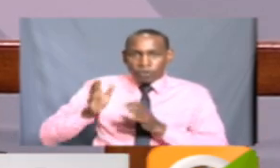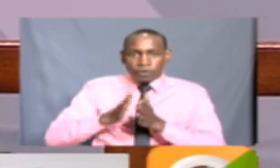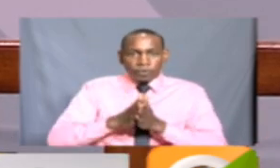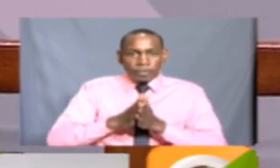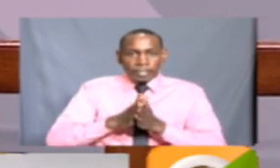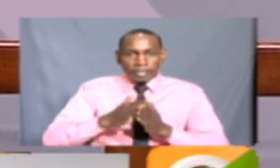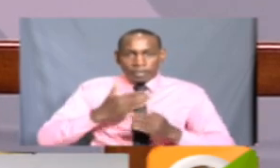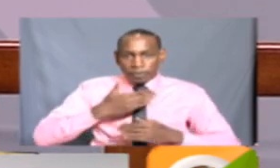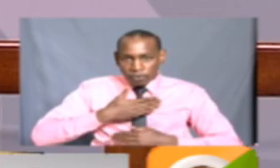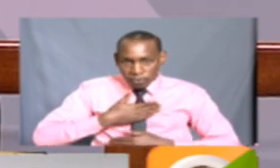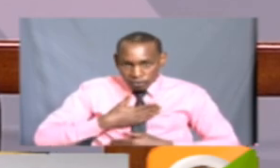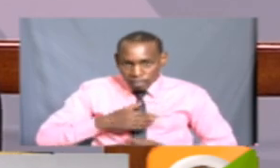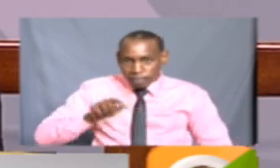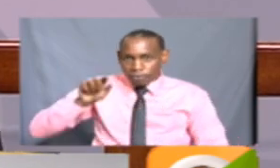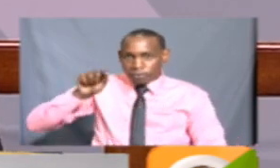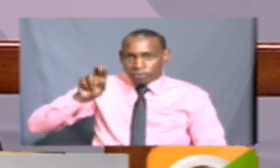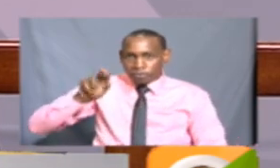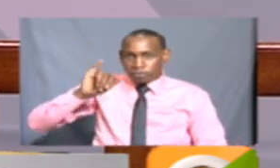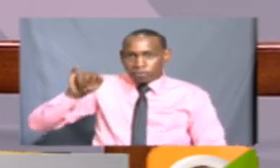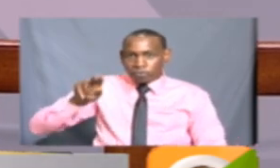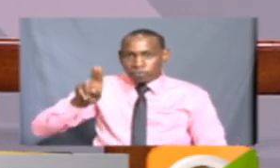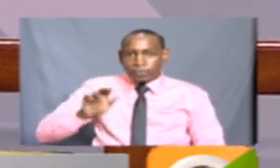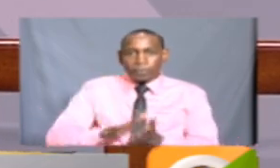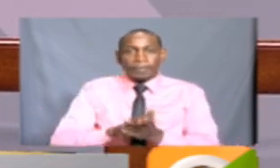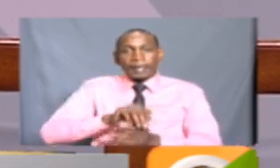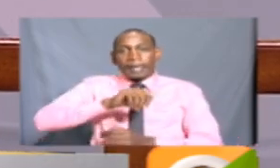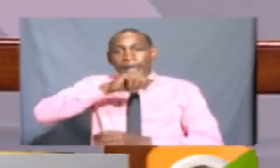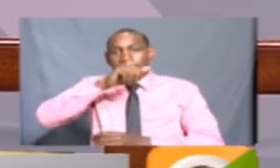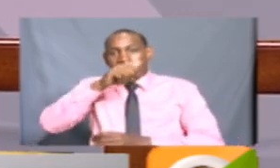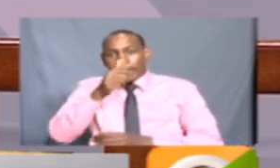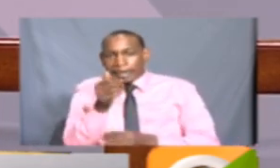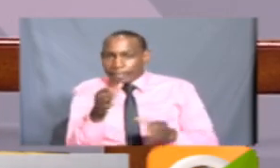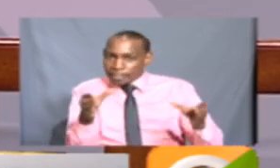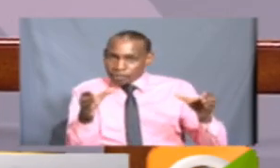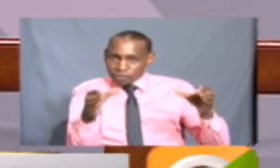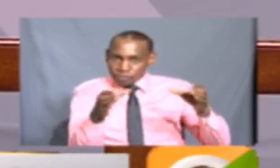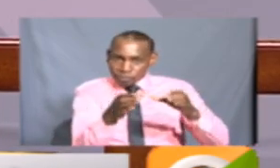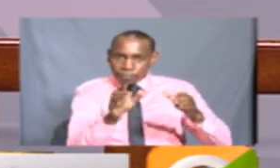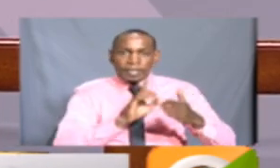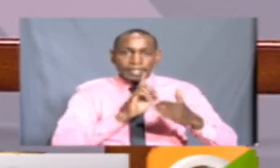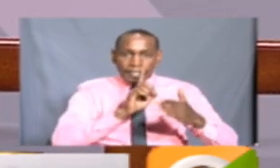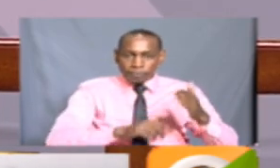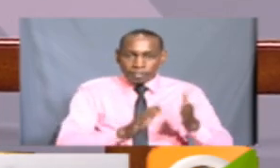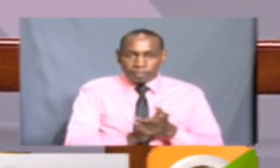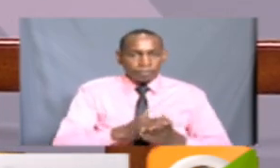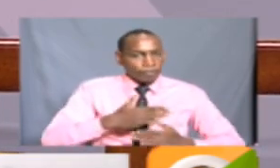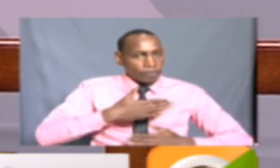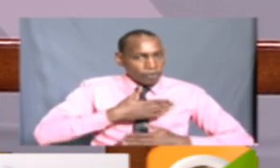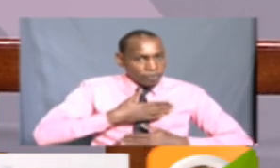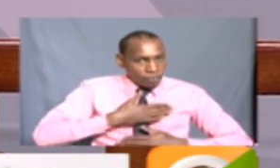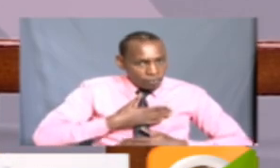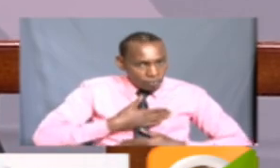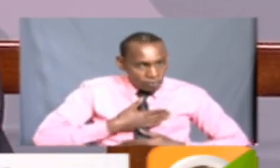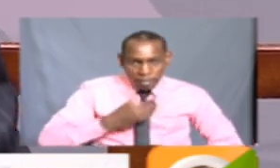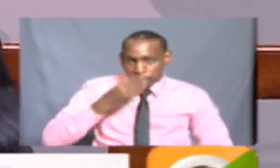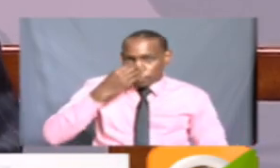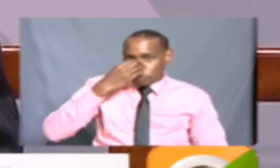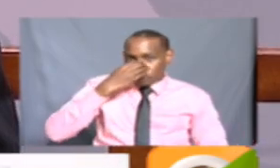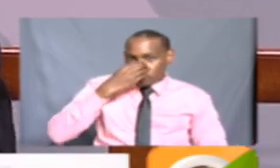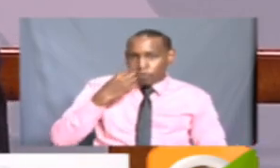Honorable Raphael Tuju. Yes. Then there is another segment of it that is saying it was Honorable Ruto